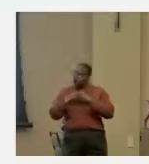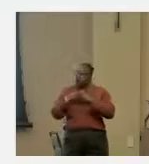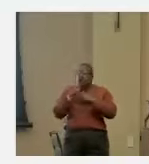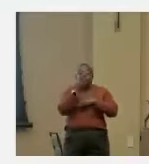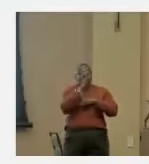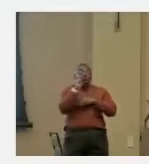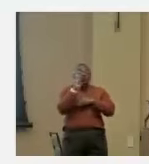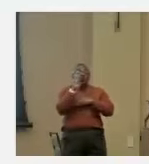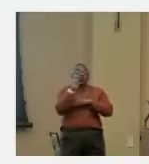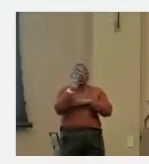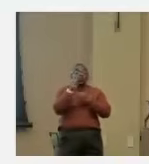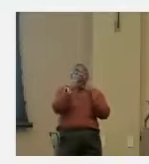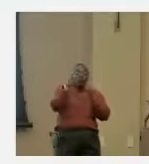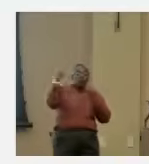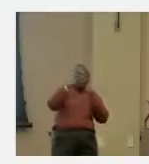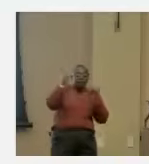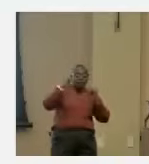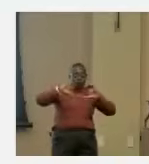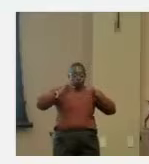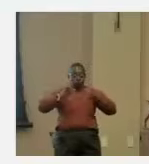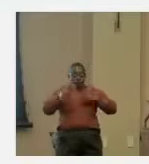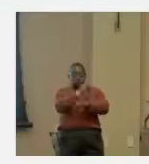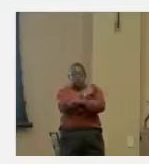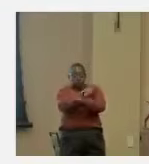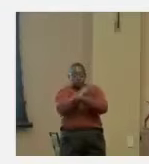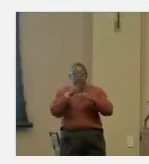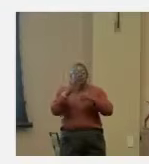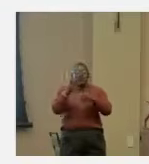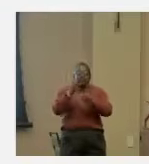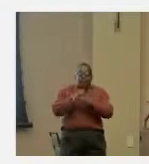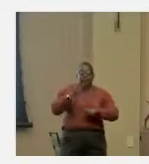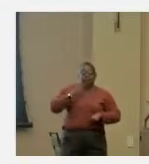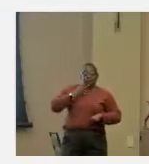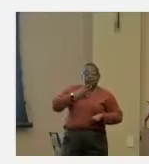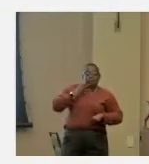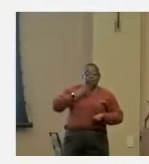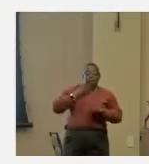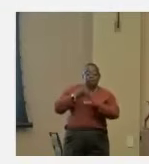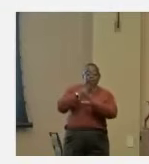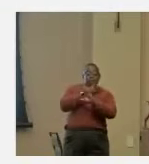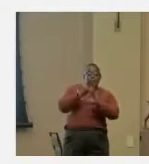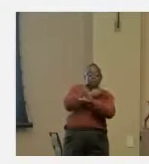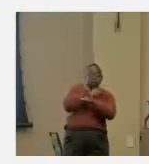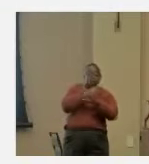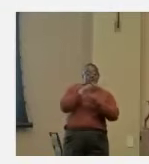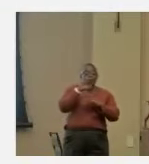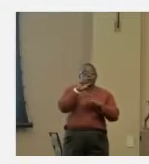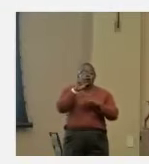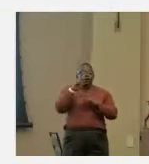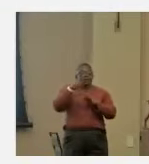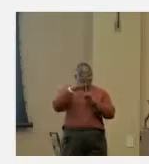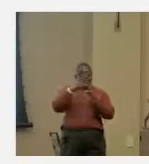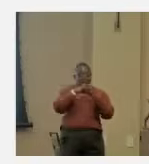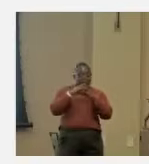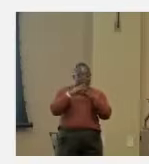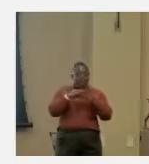lines show the group of patients that did receive chemotherapy prior to the infusion of our CAR T cells, and the